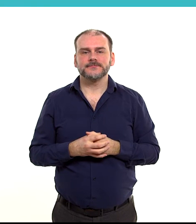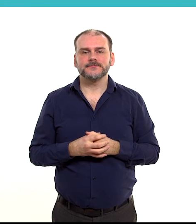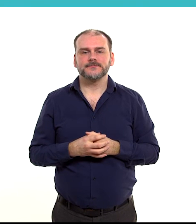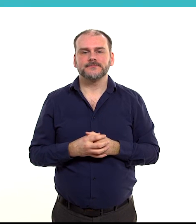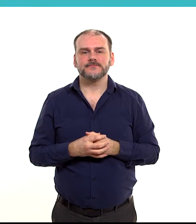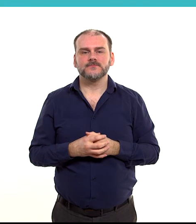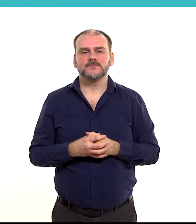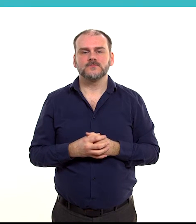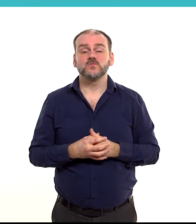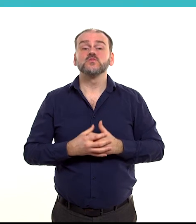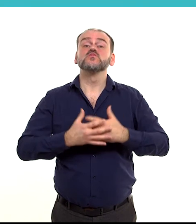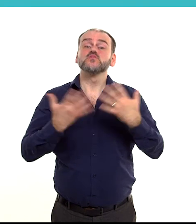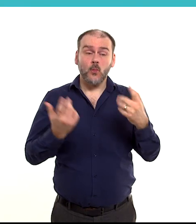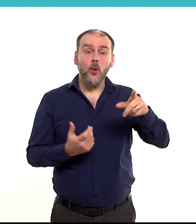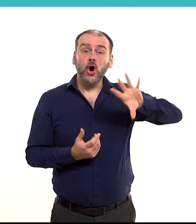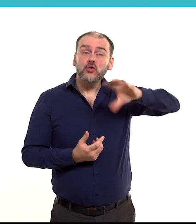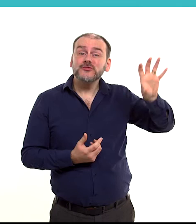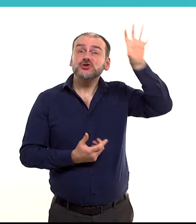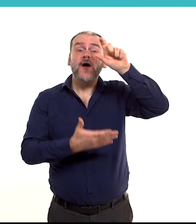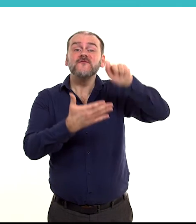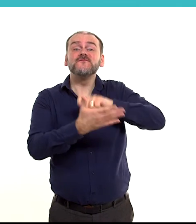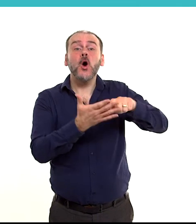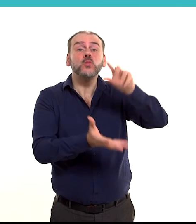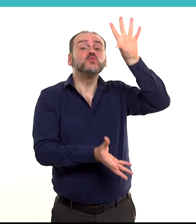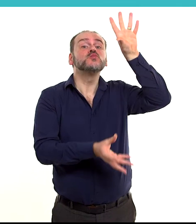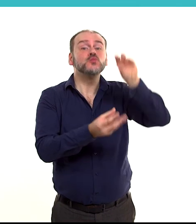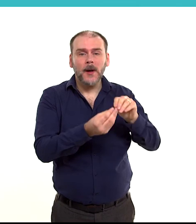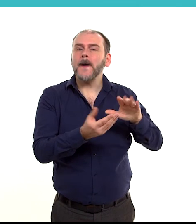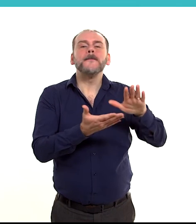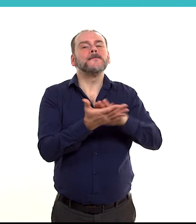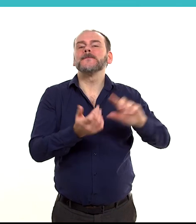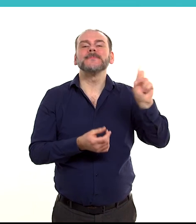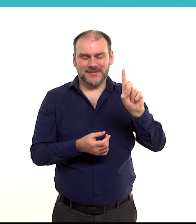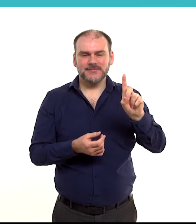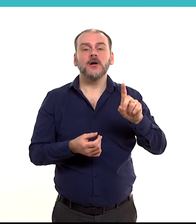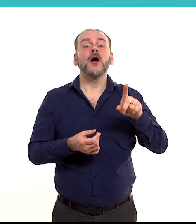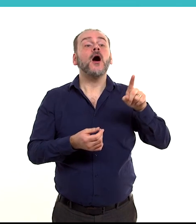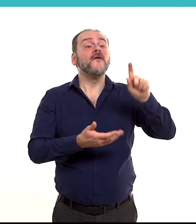to know more about voting, what the Assembly does for you, or even what the additional member system